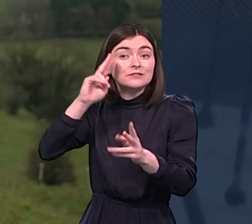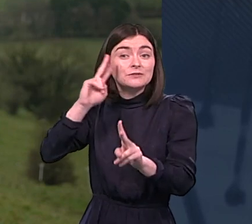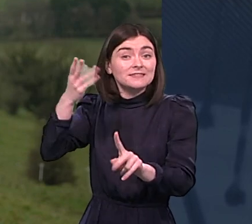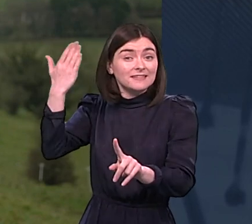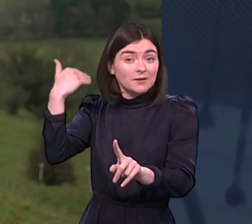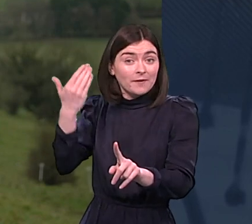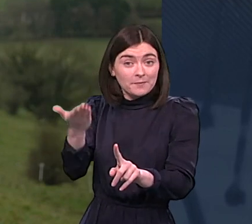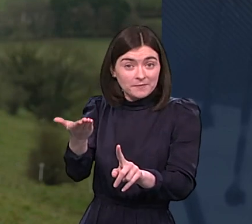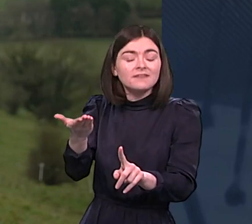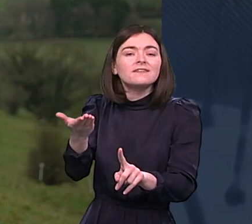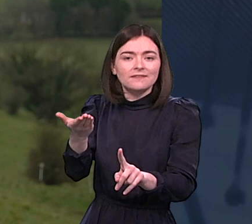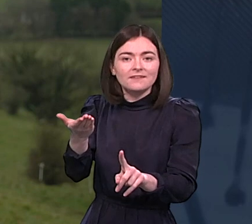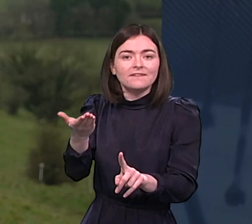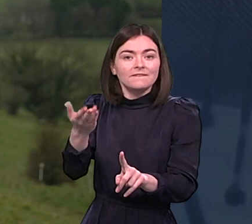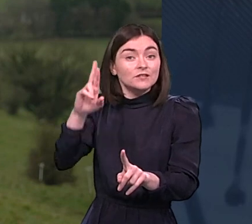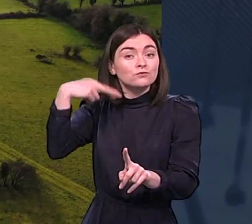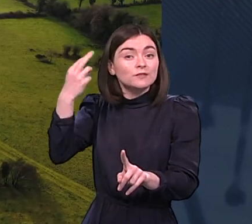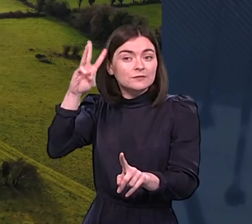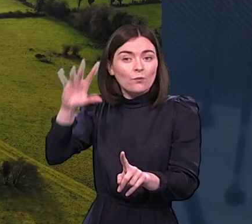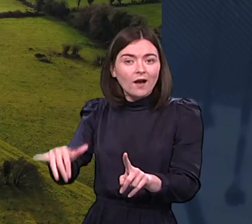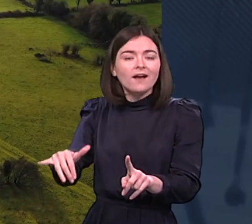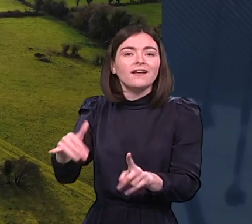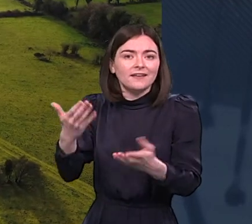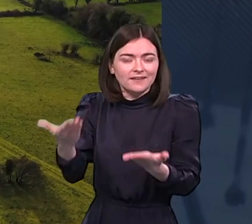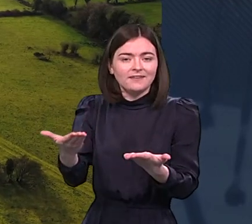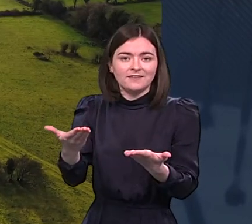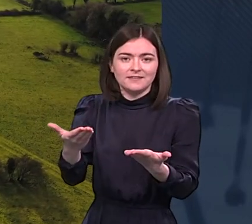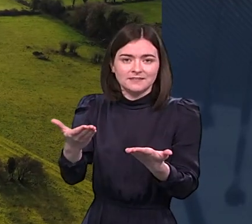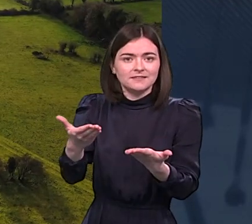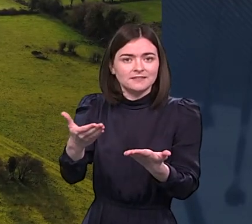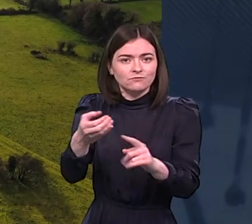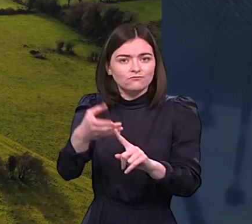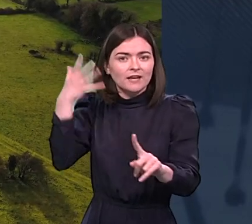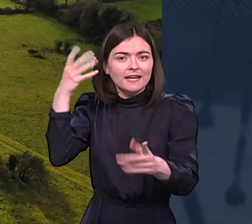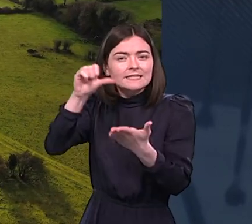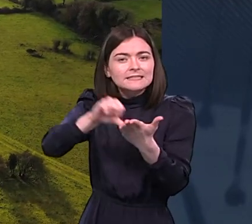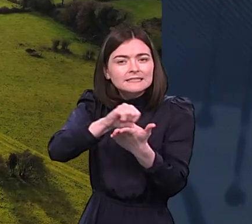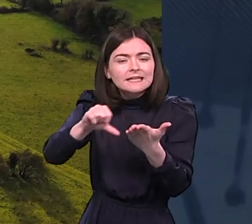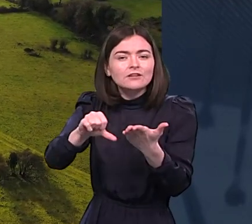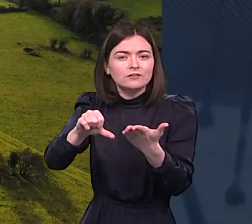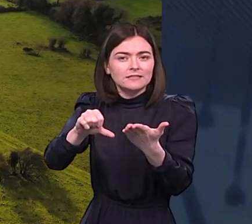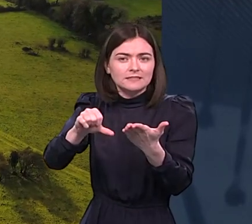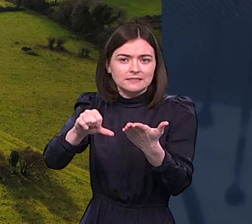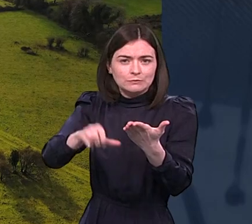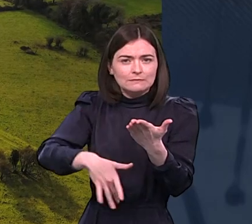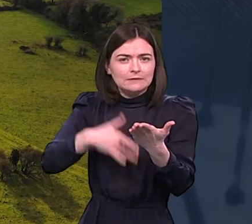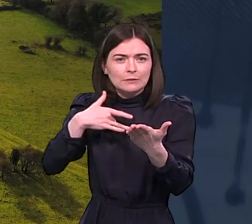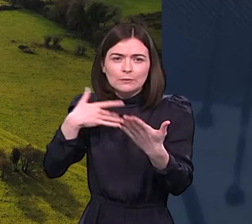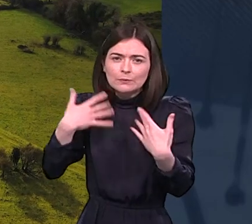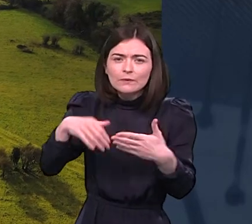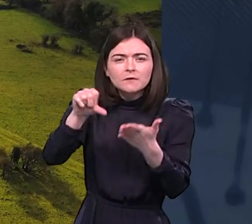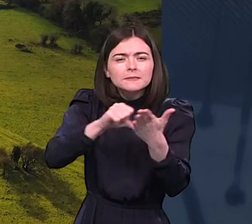here is the very reason that this site is recognised and thought of as a very sacred place,